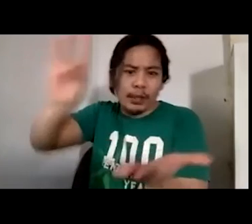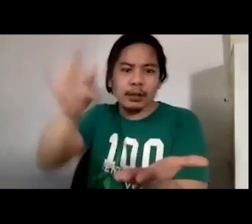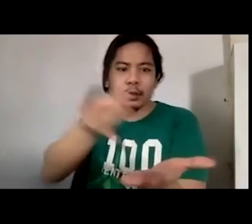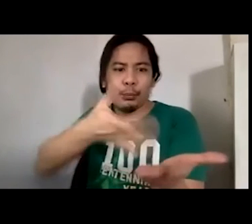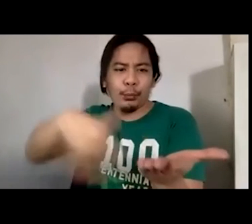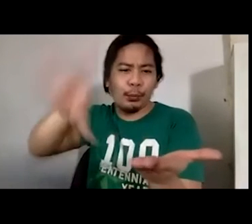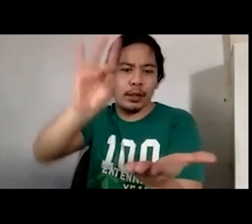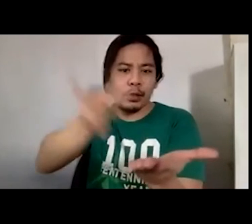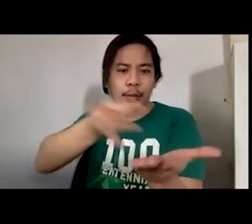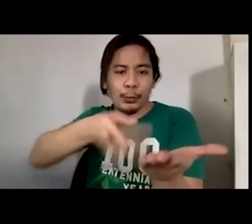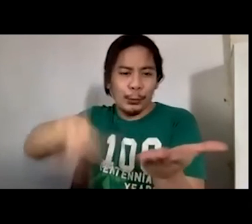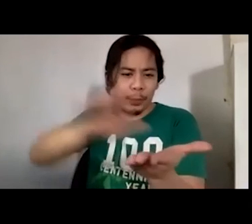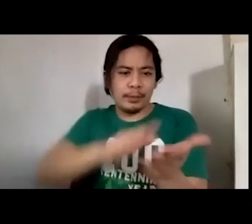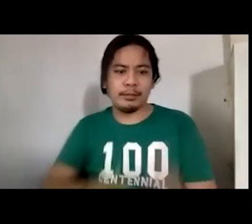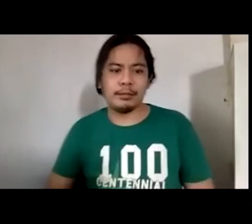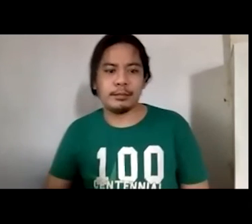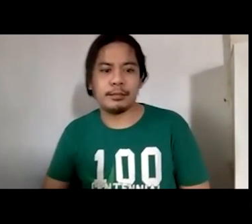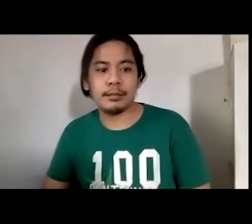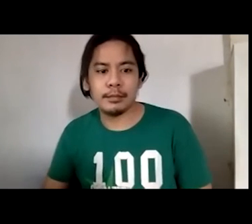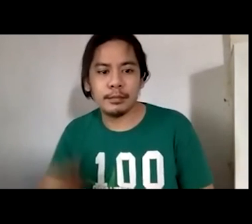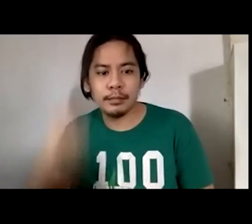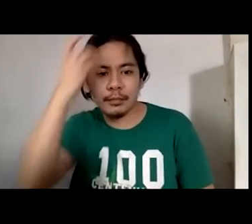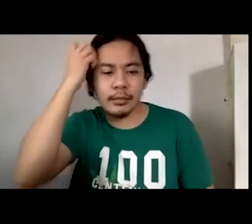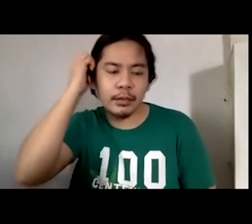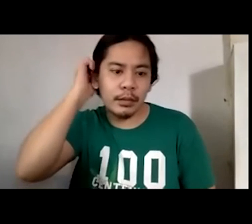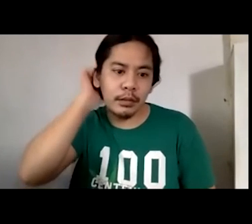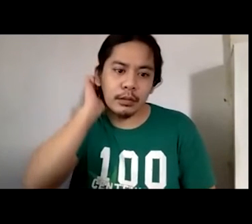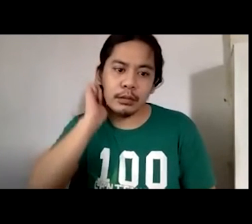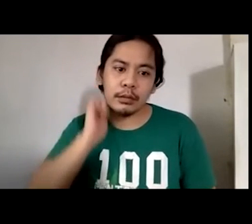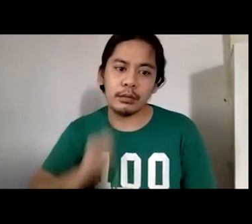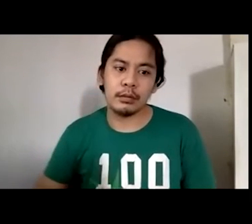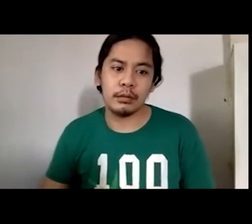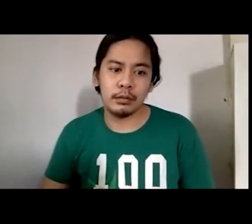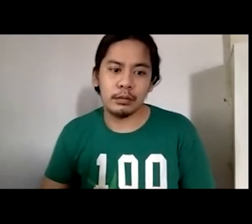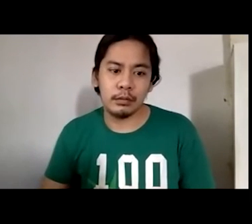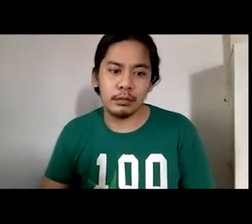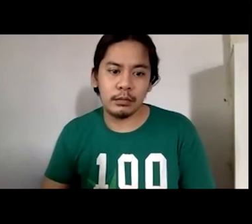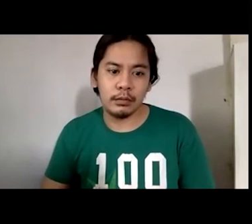like the prettiest, the best. Mm-hmm. Yeah.